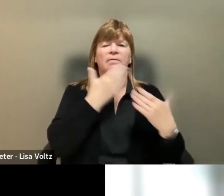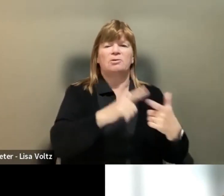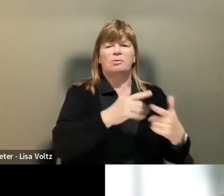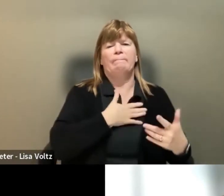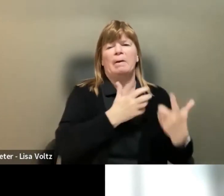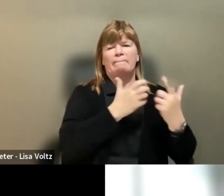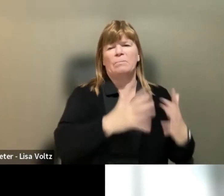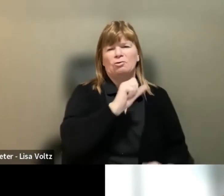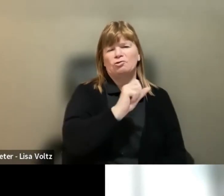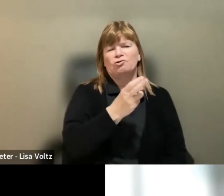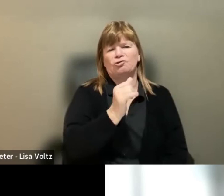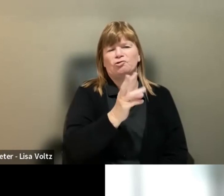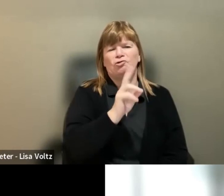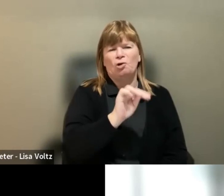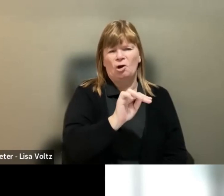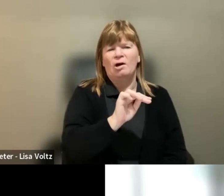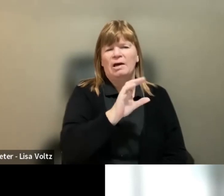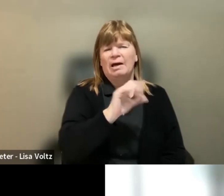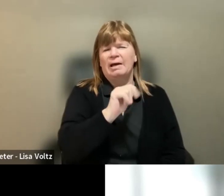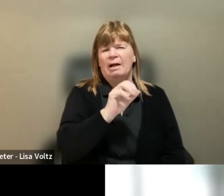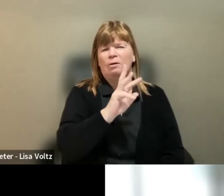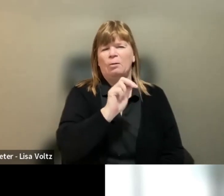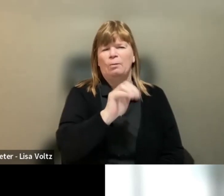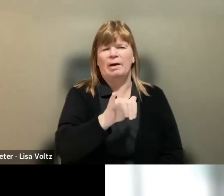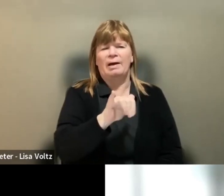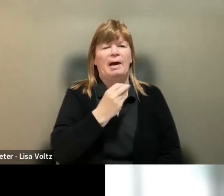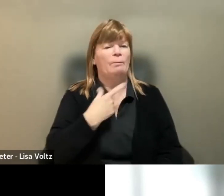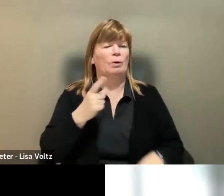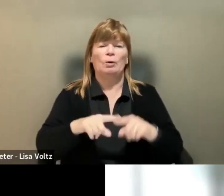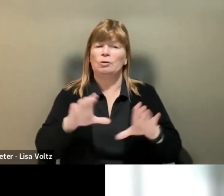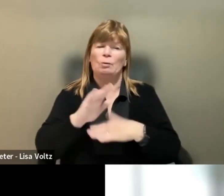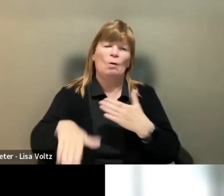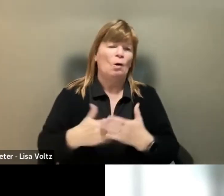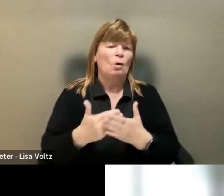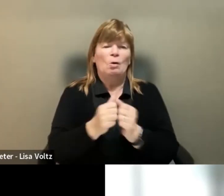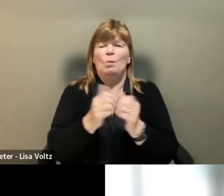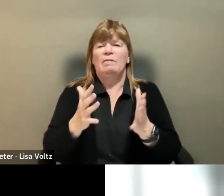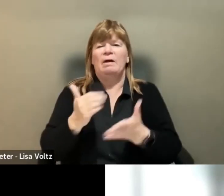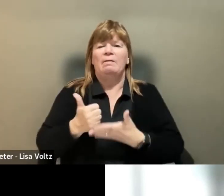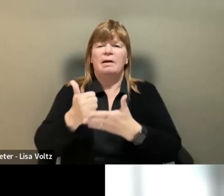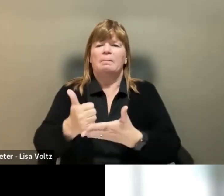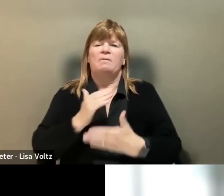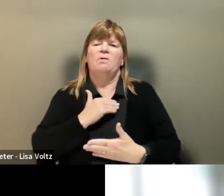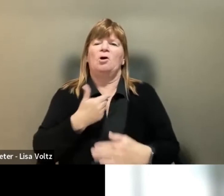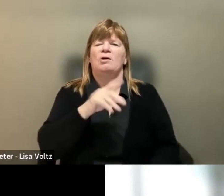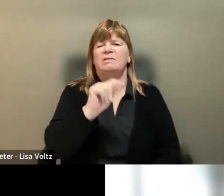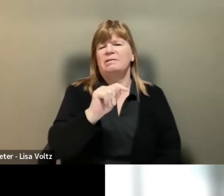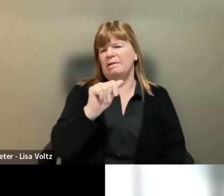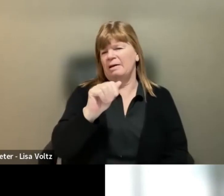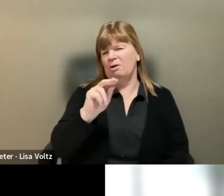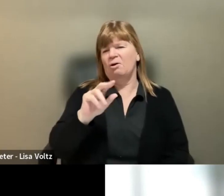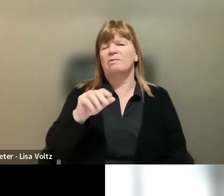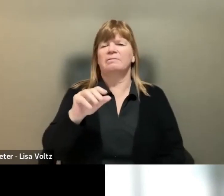Calloway. And we couldn't have pulled this all off without the help of our TAR staff, Maria,